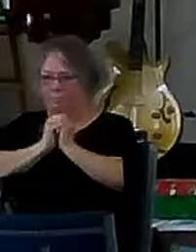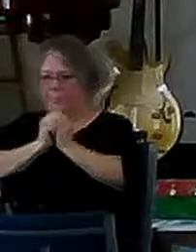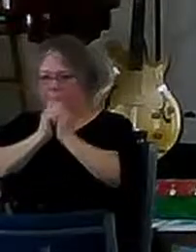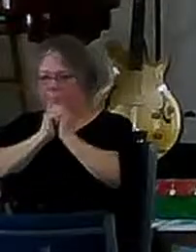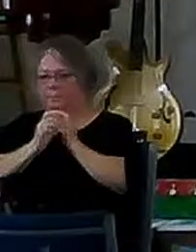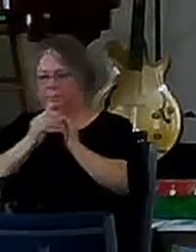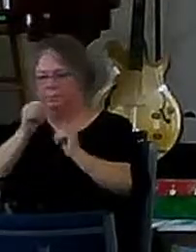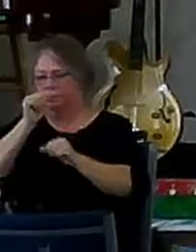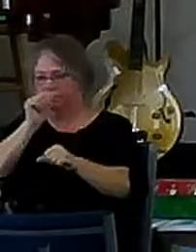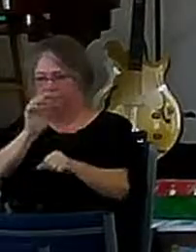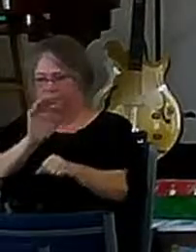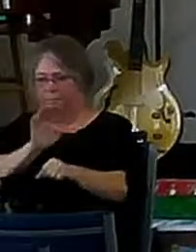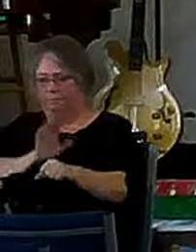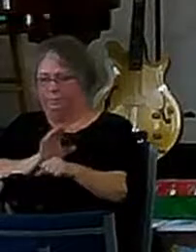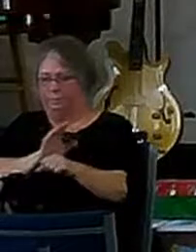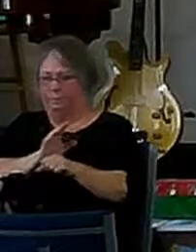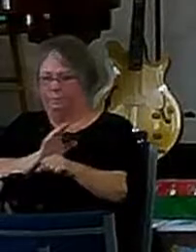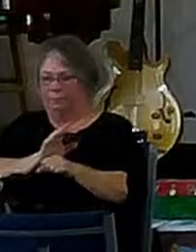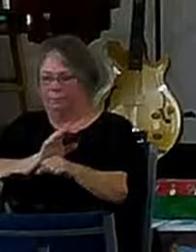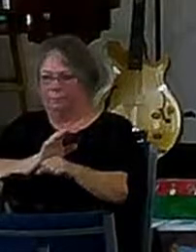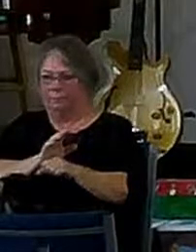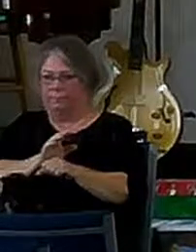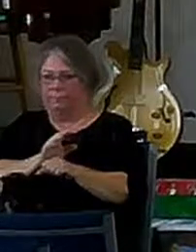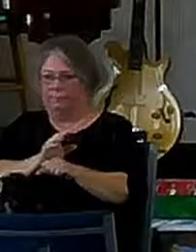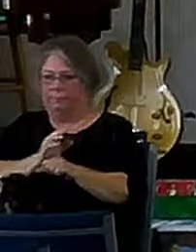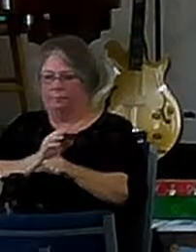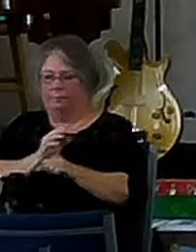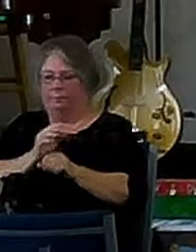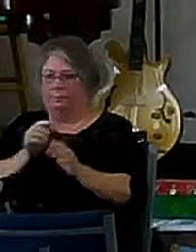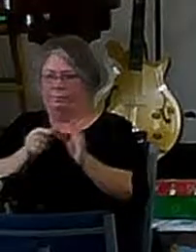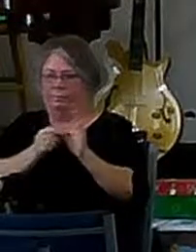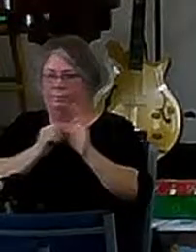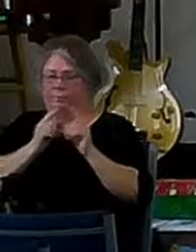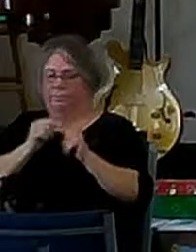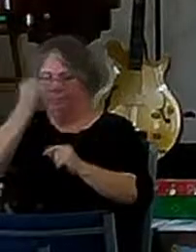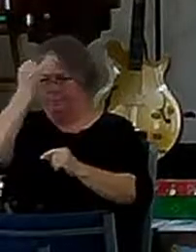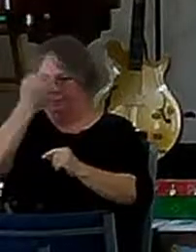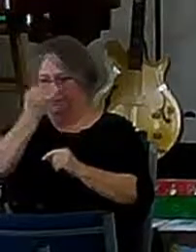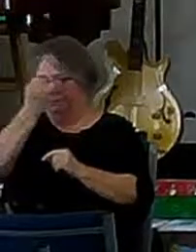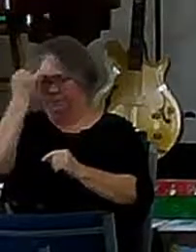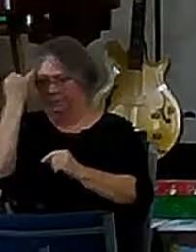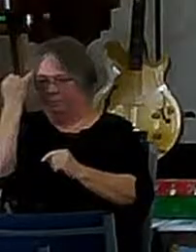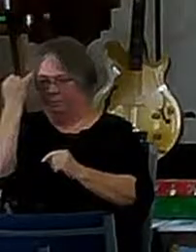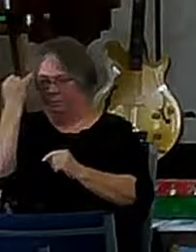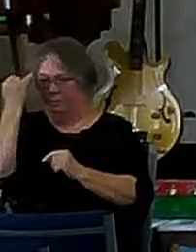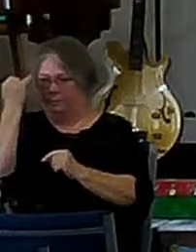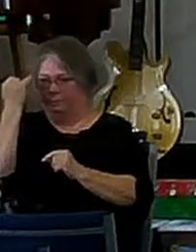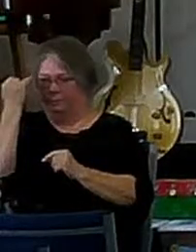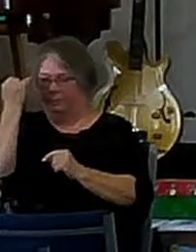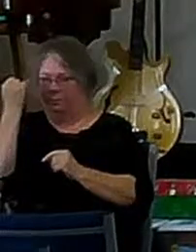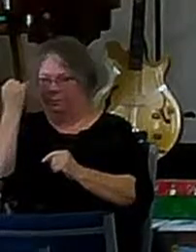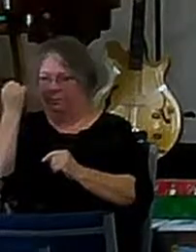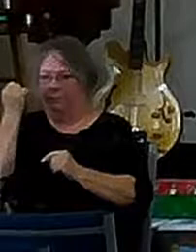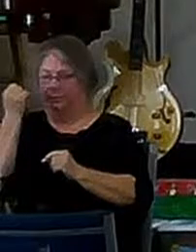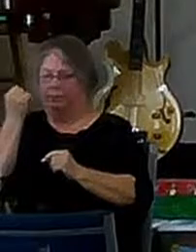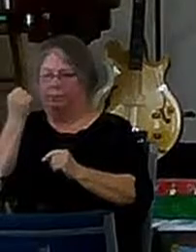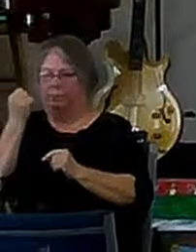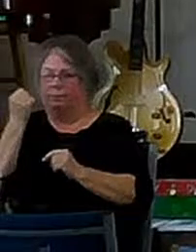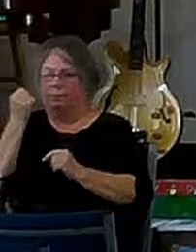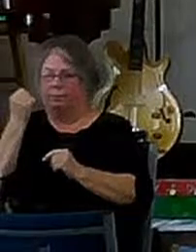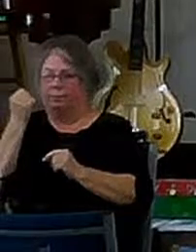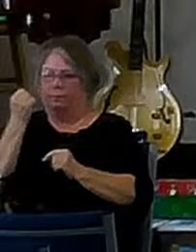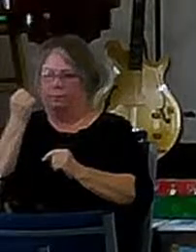the promises. To them belong the patriarchs, and from their race according to the flesh is